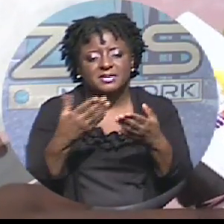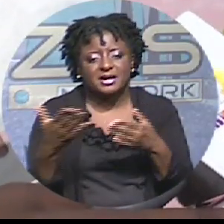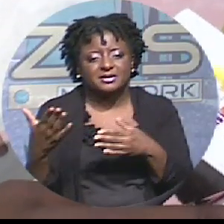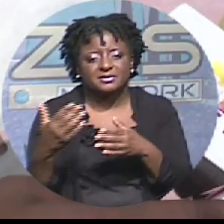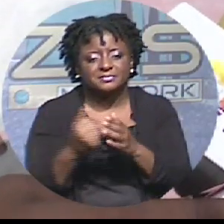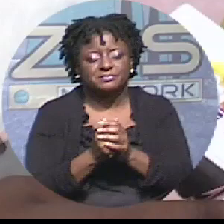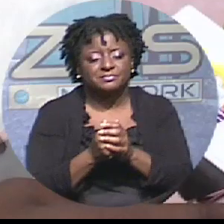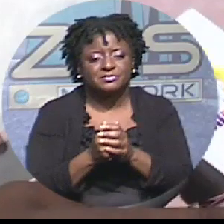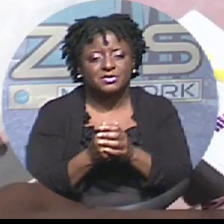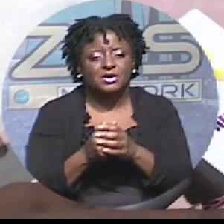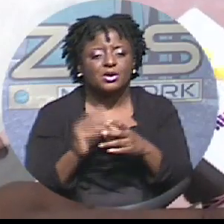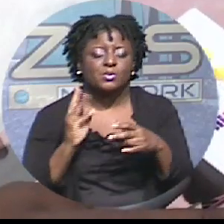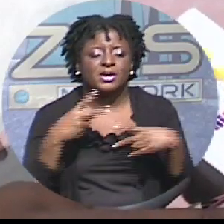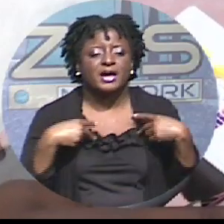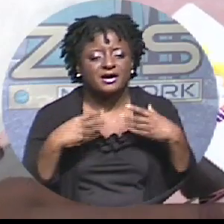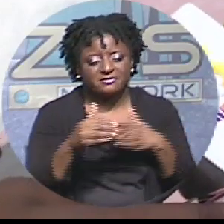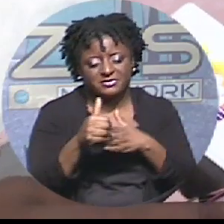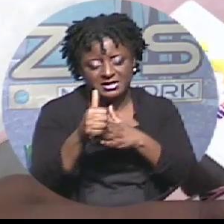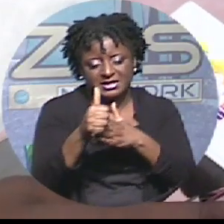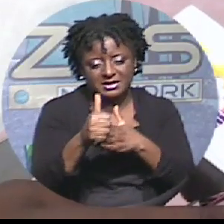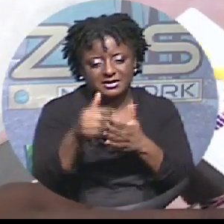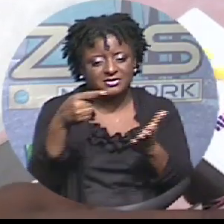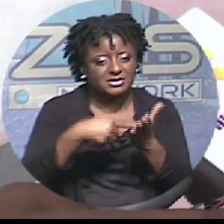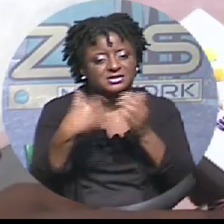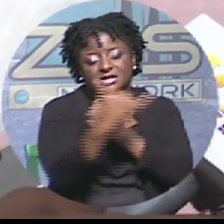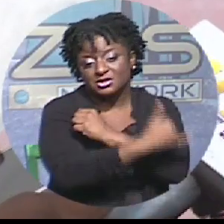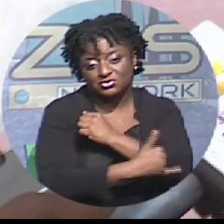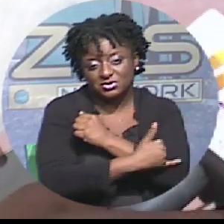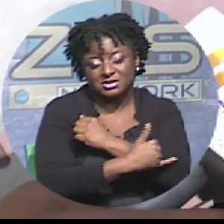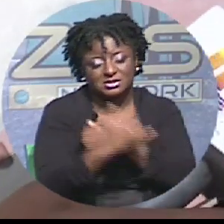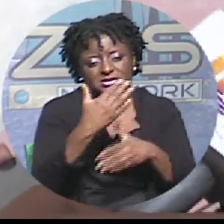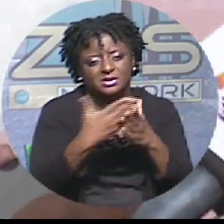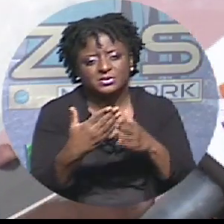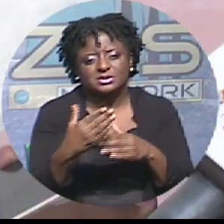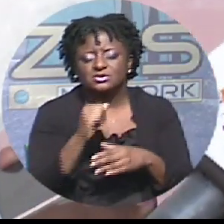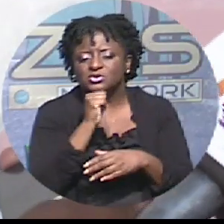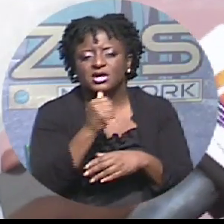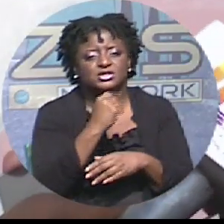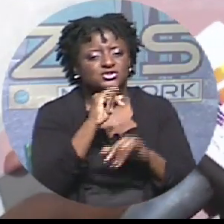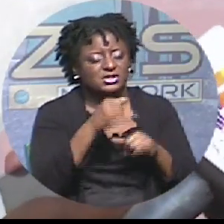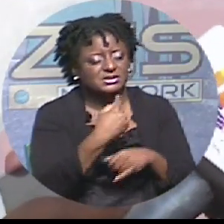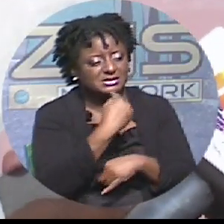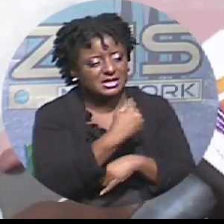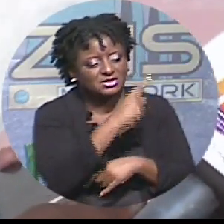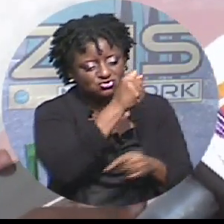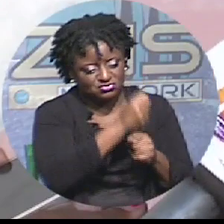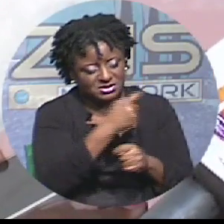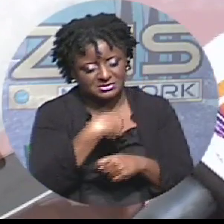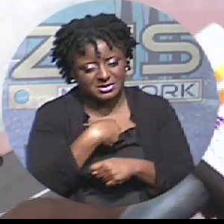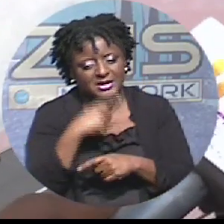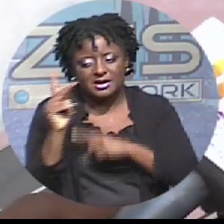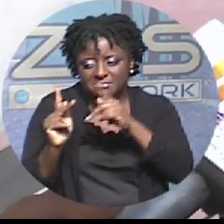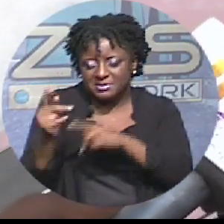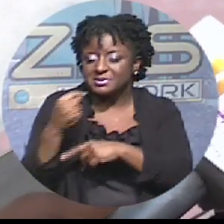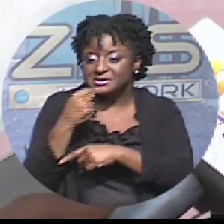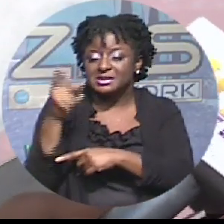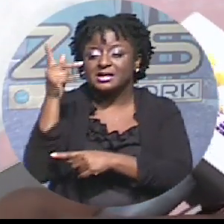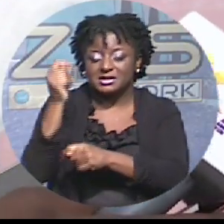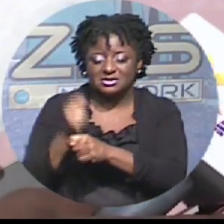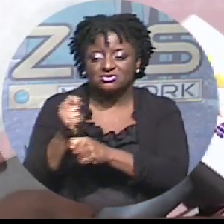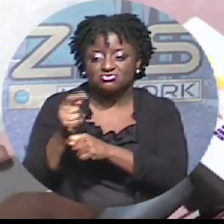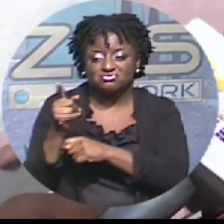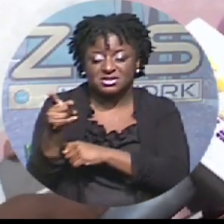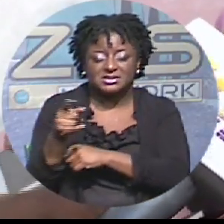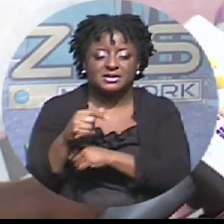country, someone whom he's not just saying, trust me, people are saying, and people who probably, we don't know what their